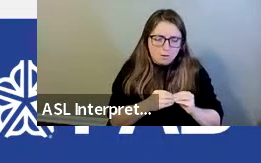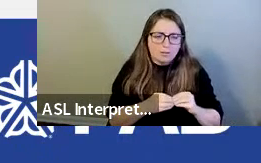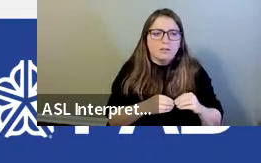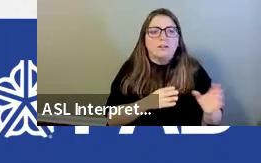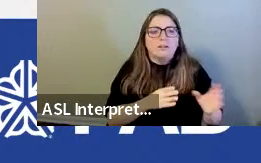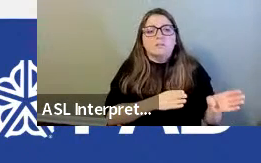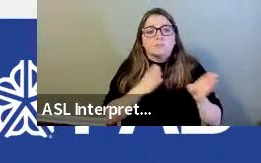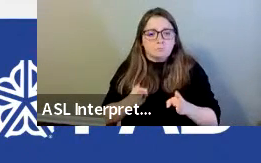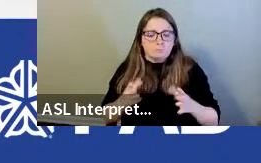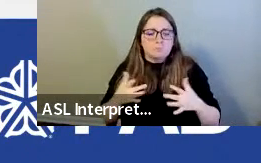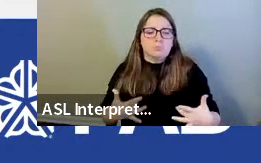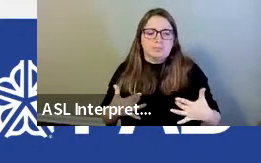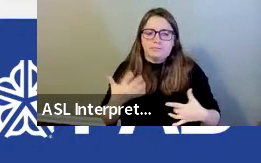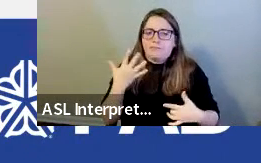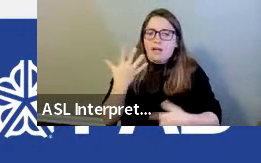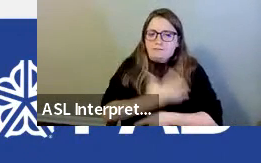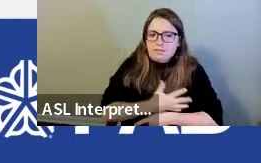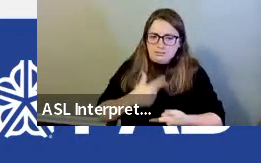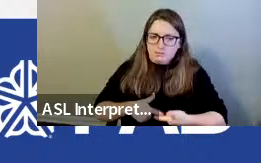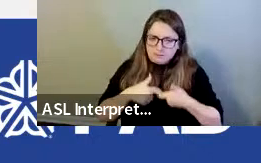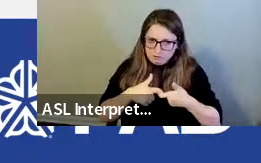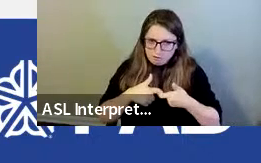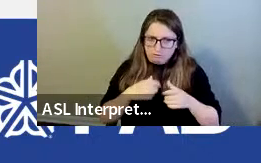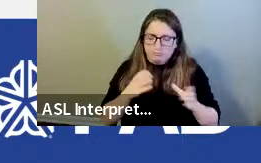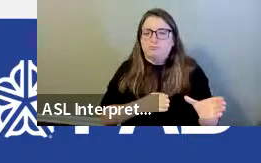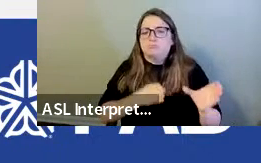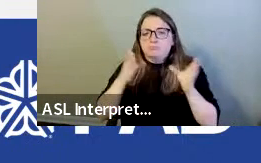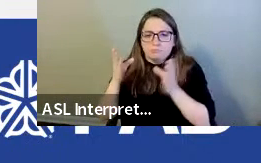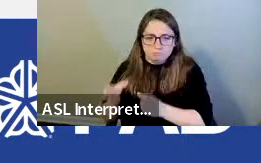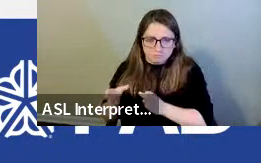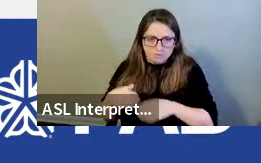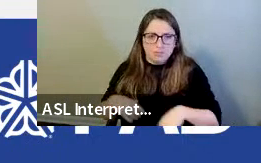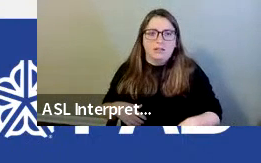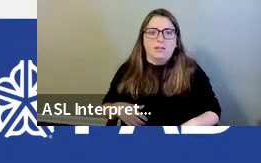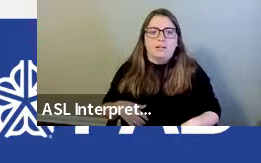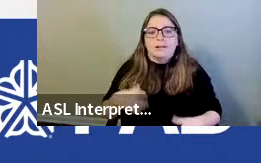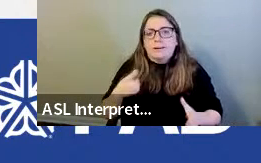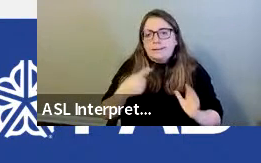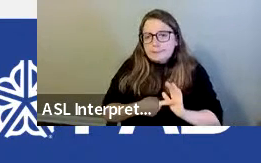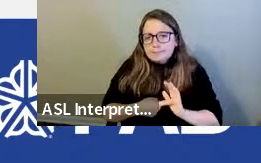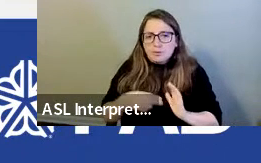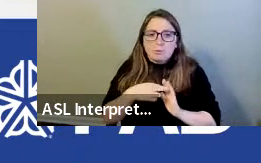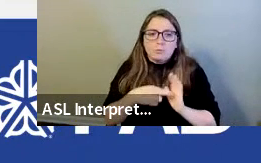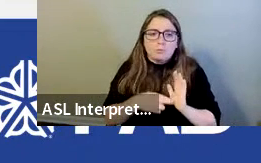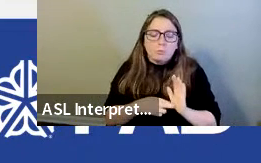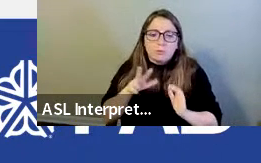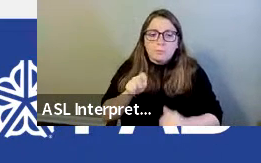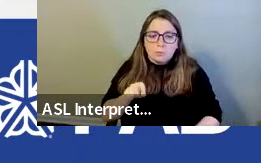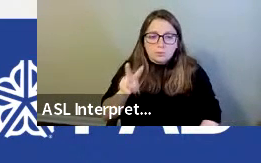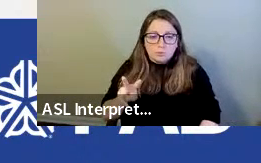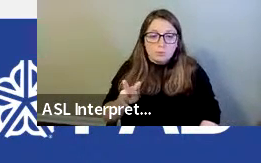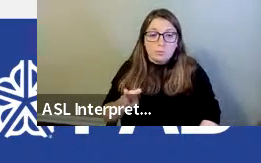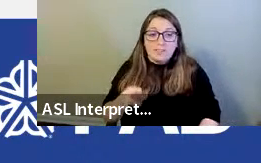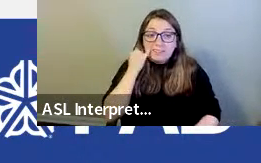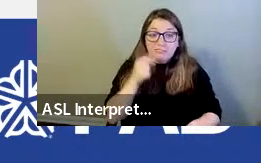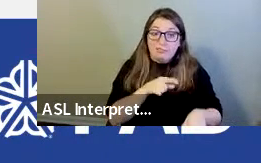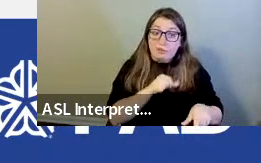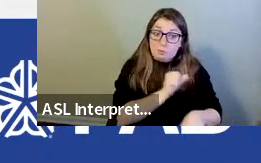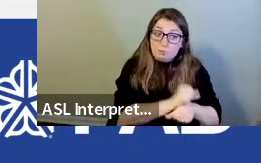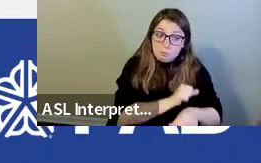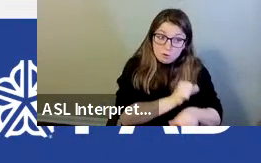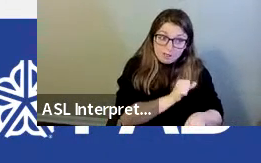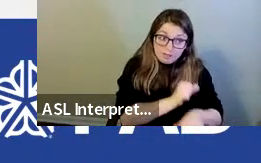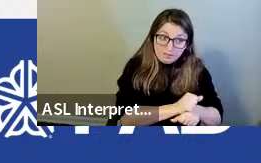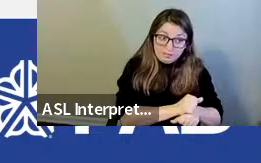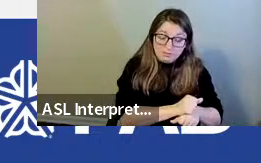5-day suspension. Some examples for this are Rule 3.2, using on-duty time in pursuit of private